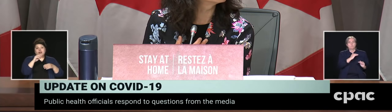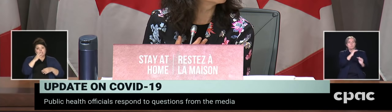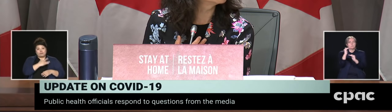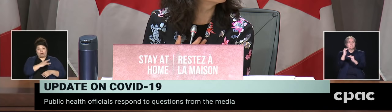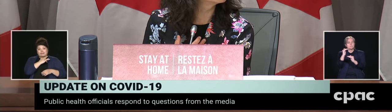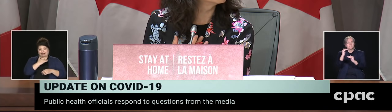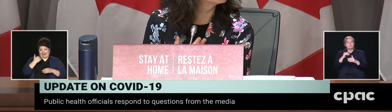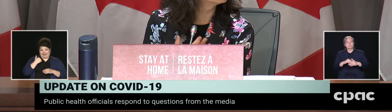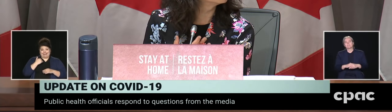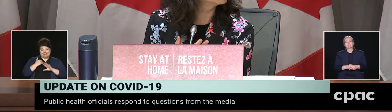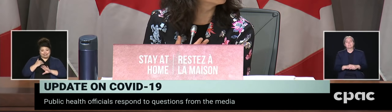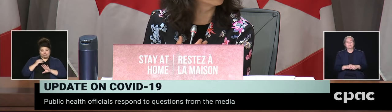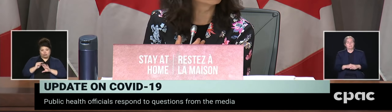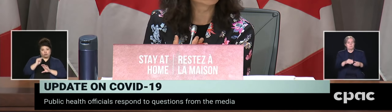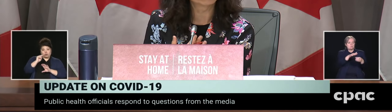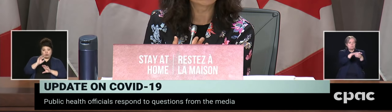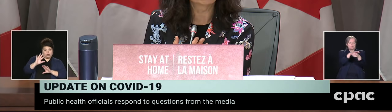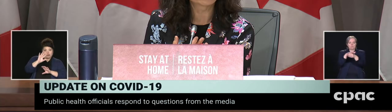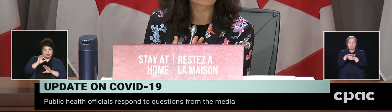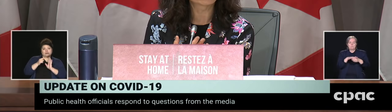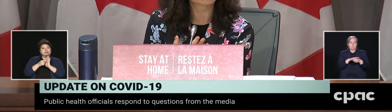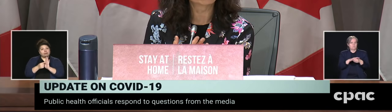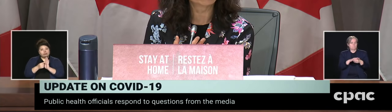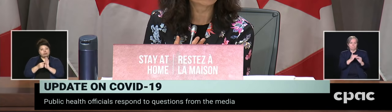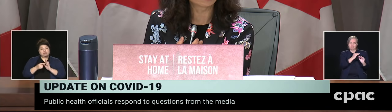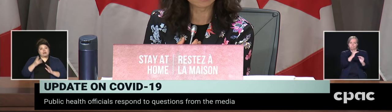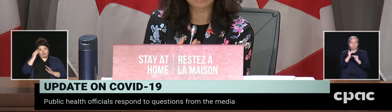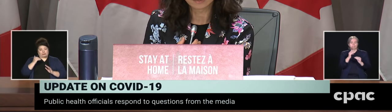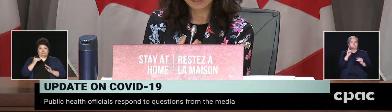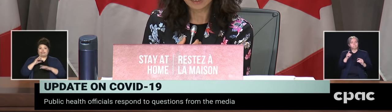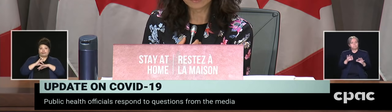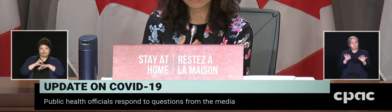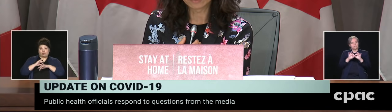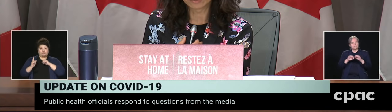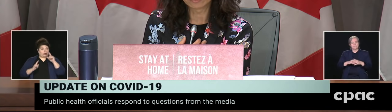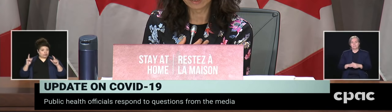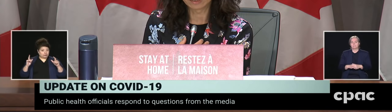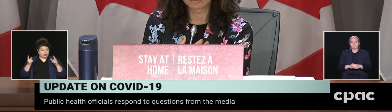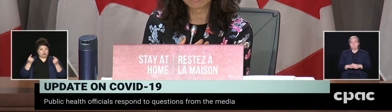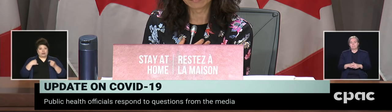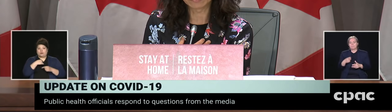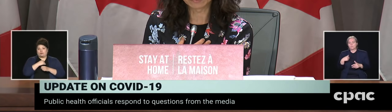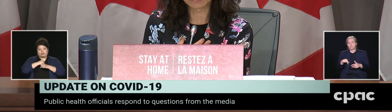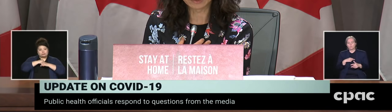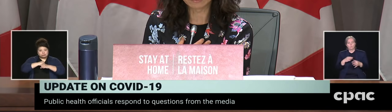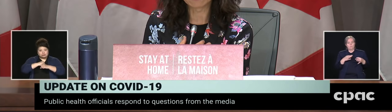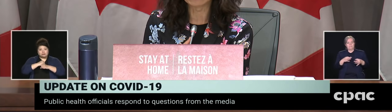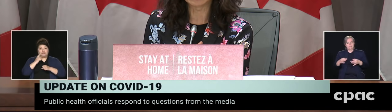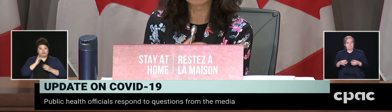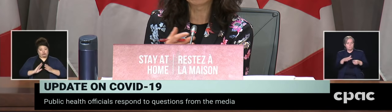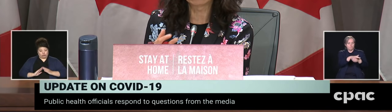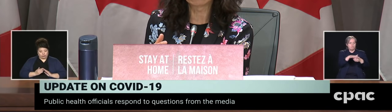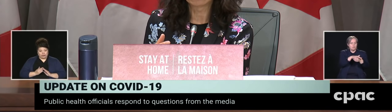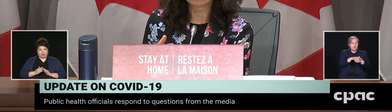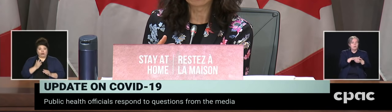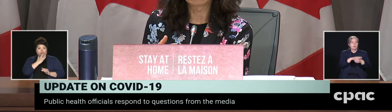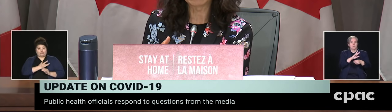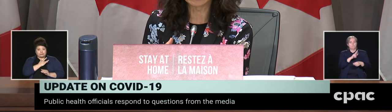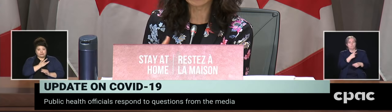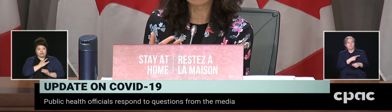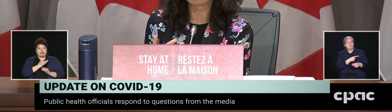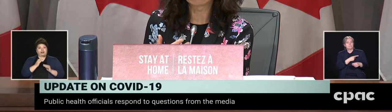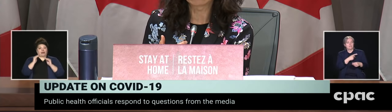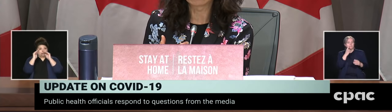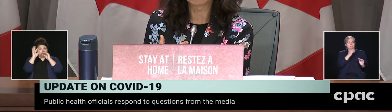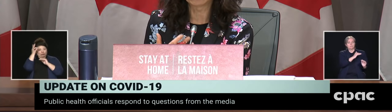taken at a very sort of local and provincial level as well to protect those communities. And so, but we need the foundational